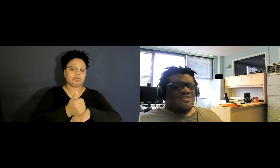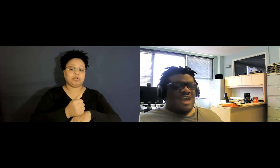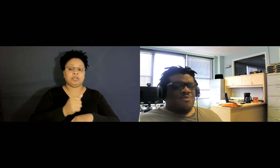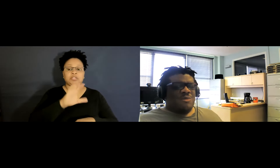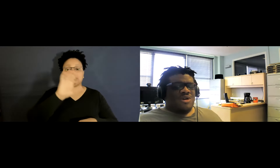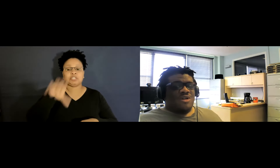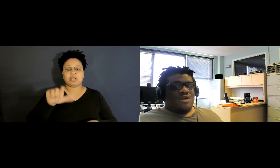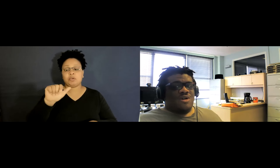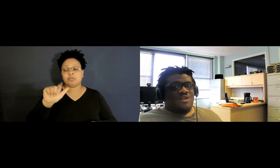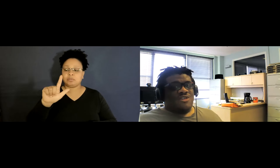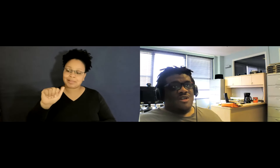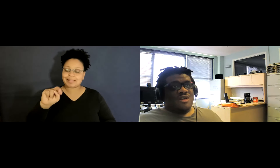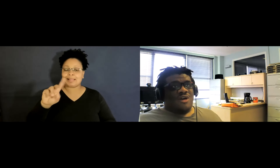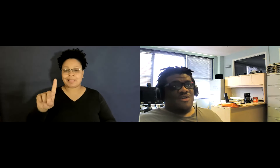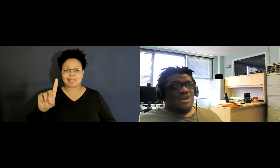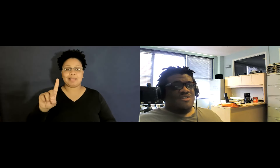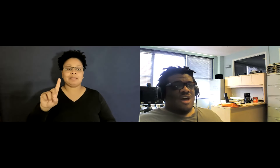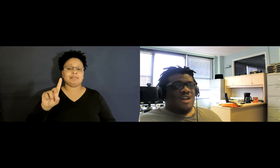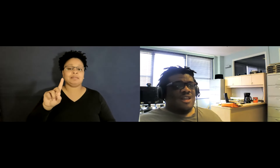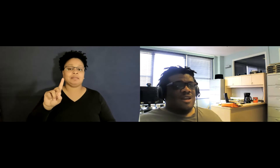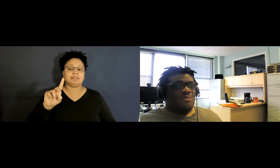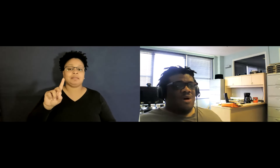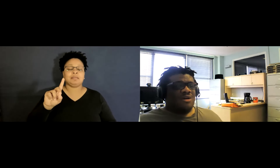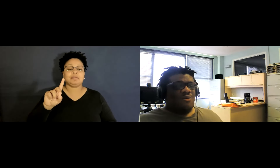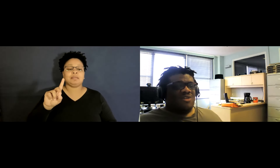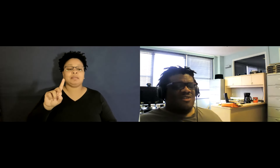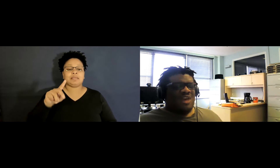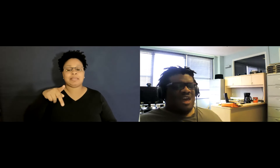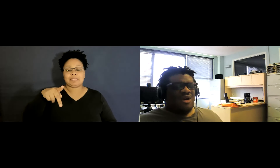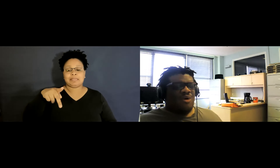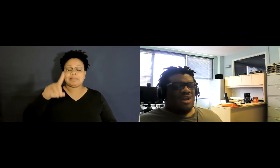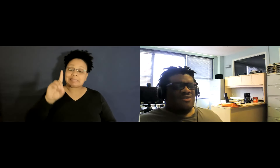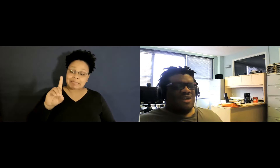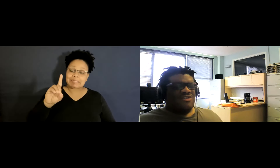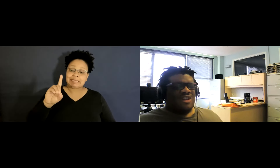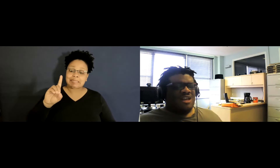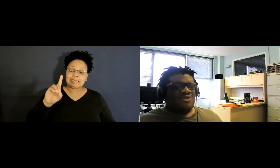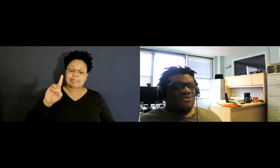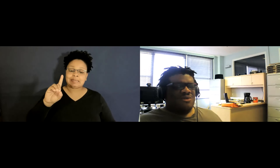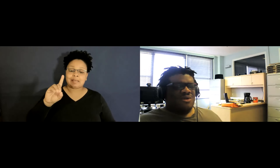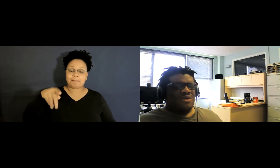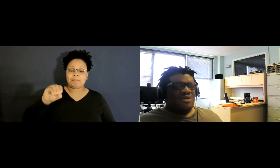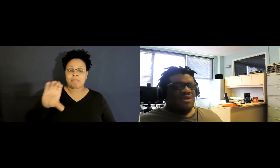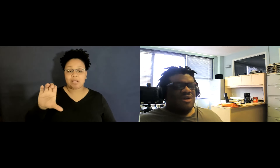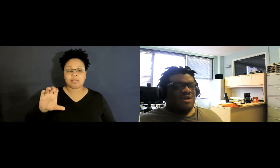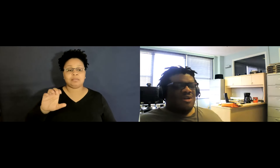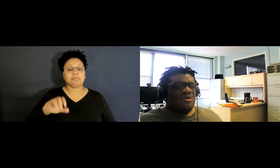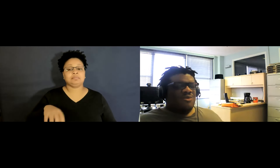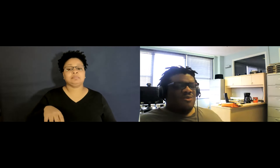Chicagoland Disabled People of Color Coalition, also known as Chicagoland DPOC, which is a organization that is